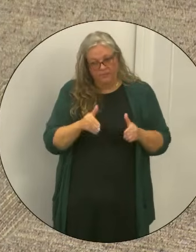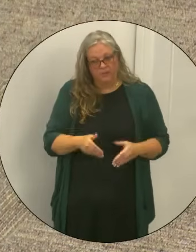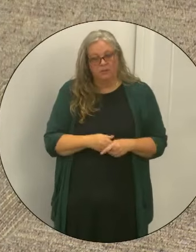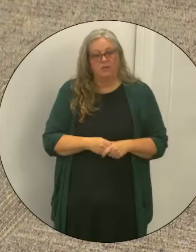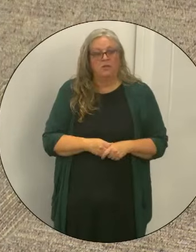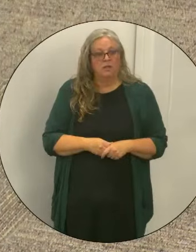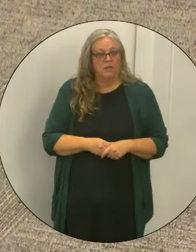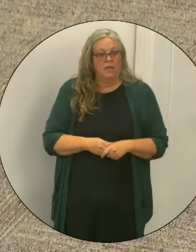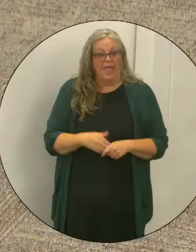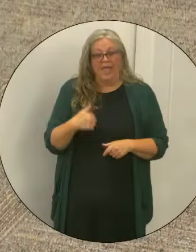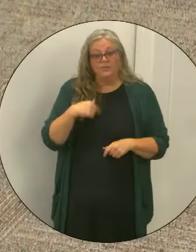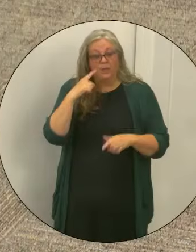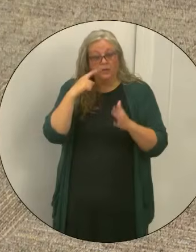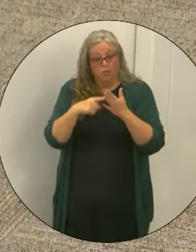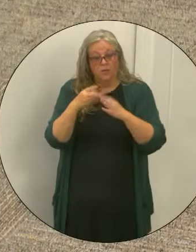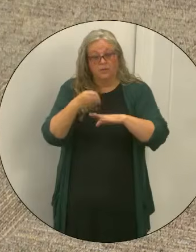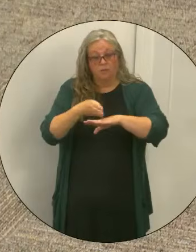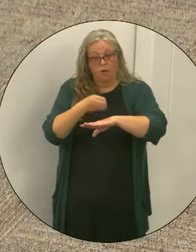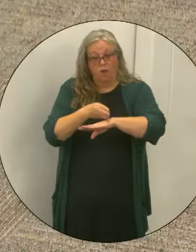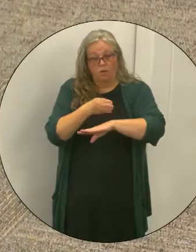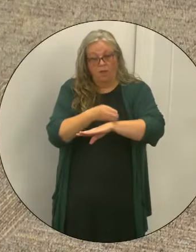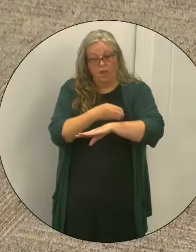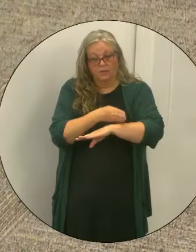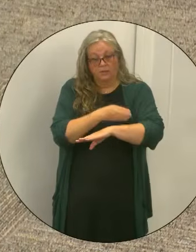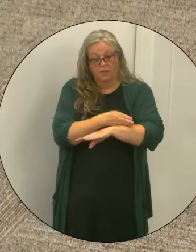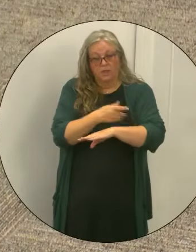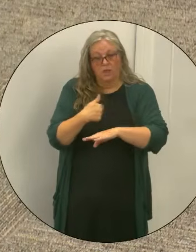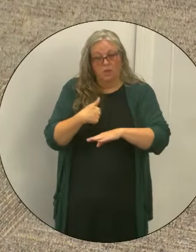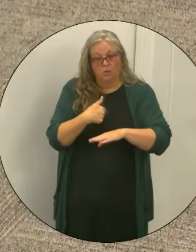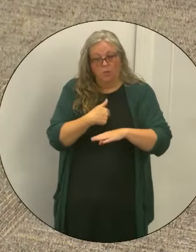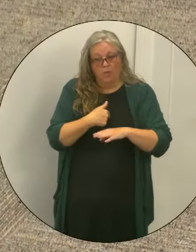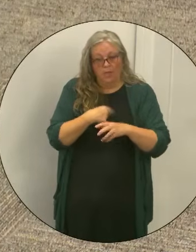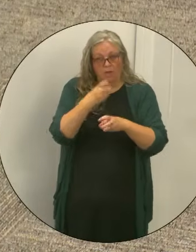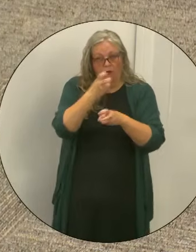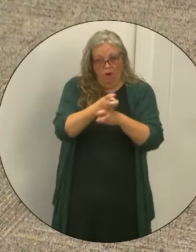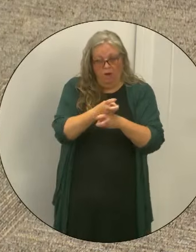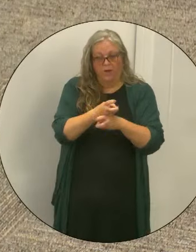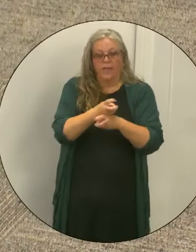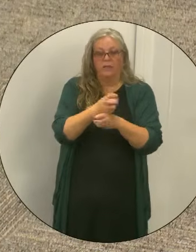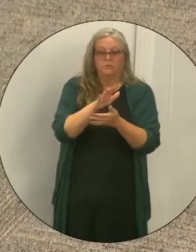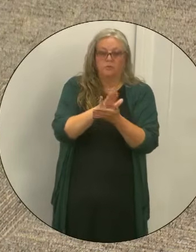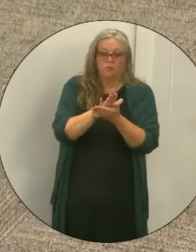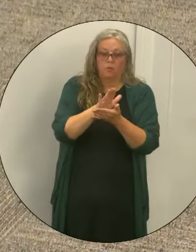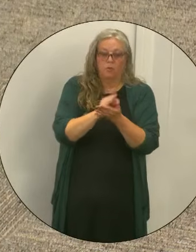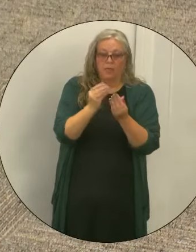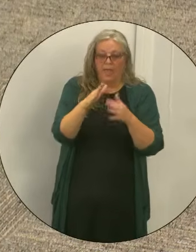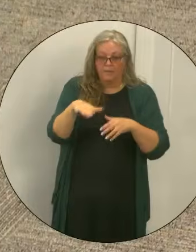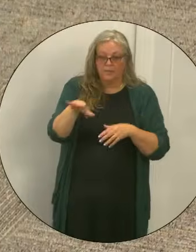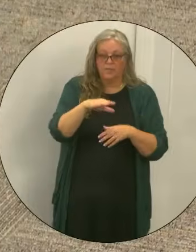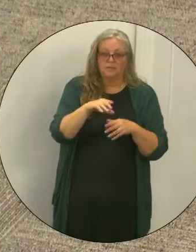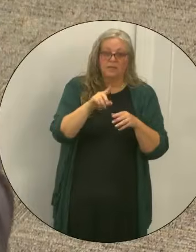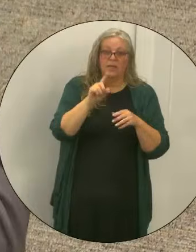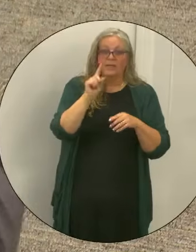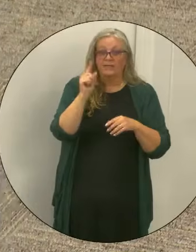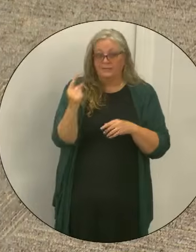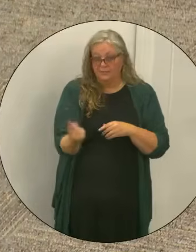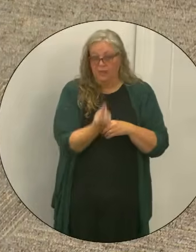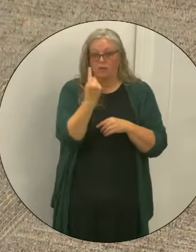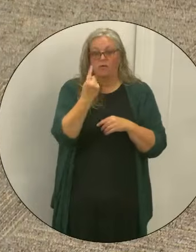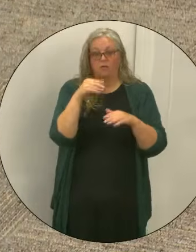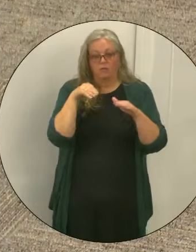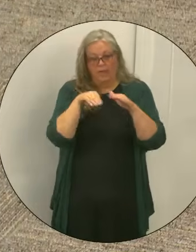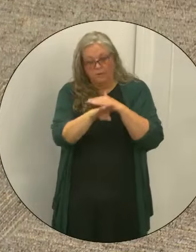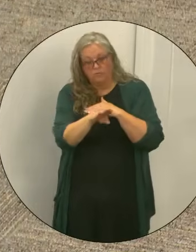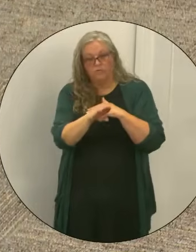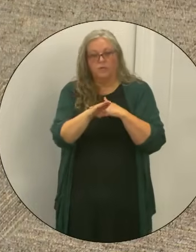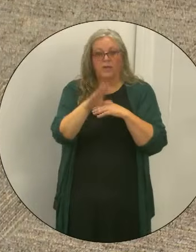look at the progress we had here, we hardened the school campuses, single point of entry and the cameras, and improved those things. And then we went into